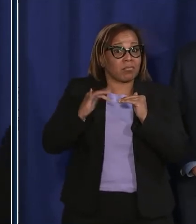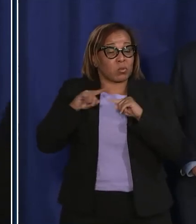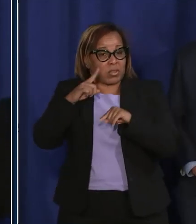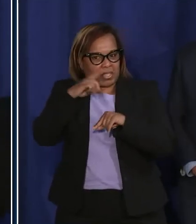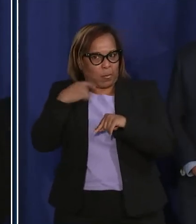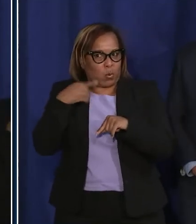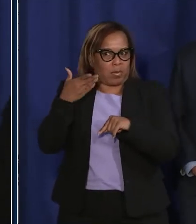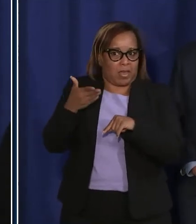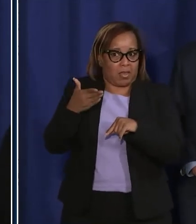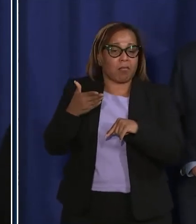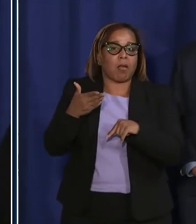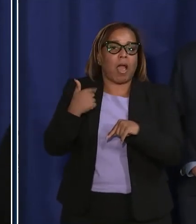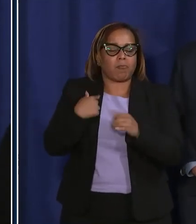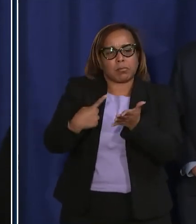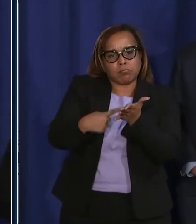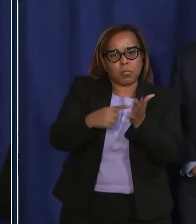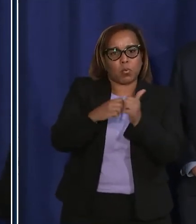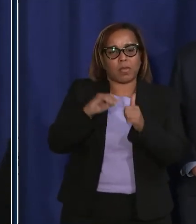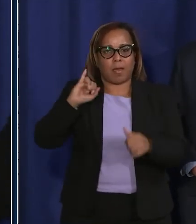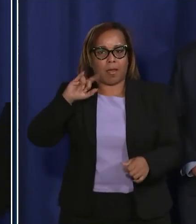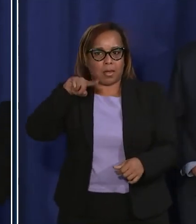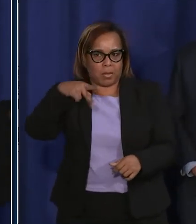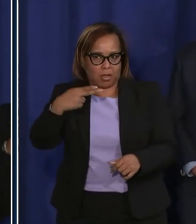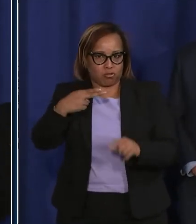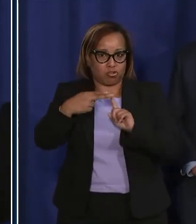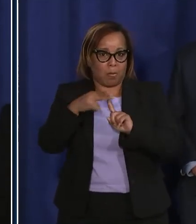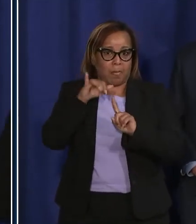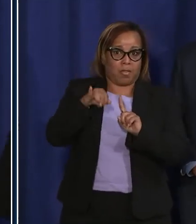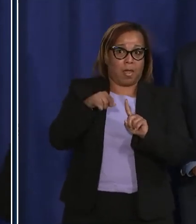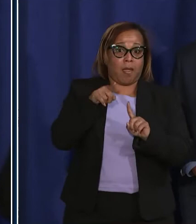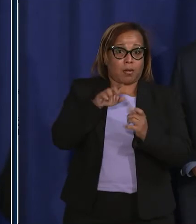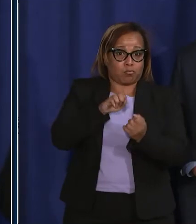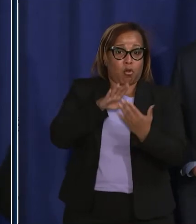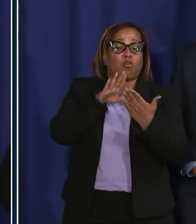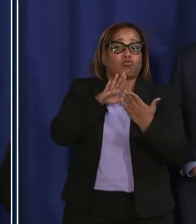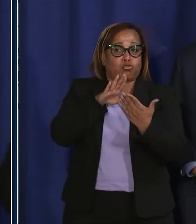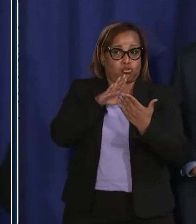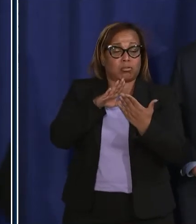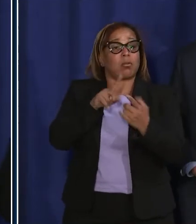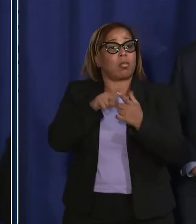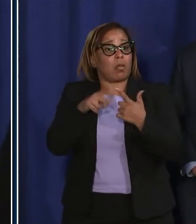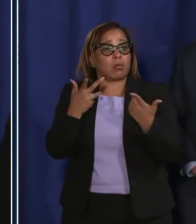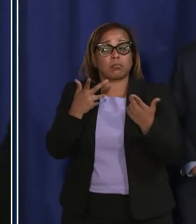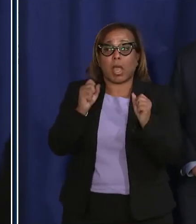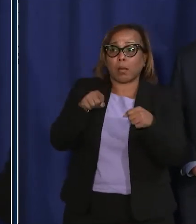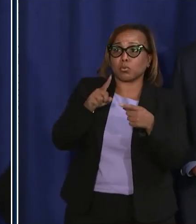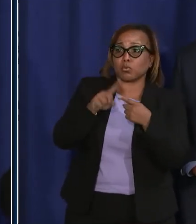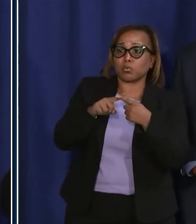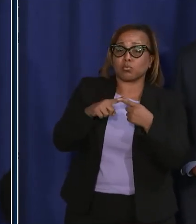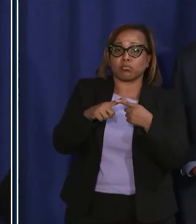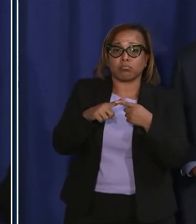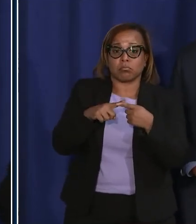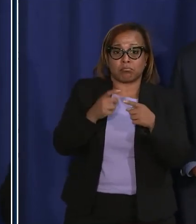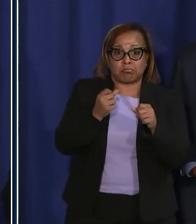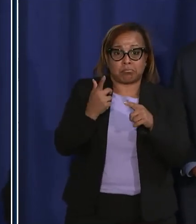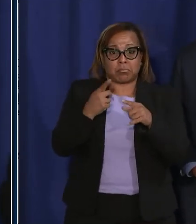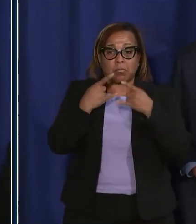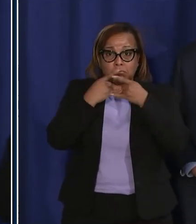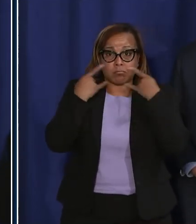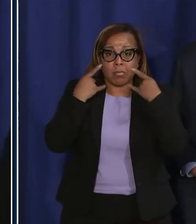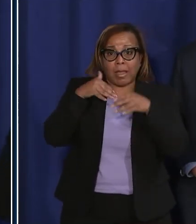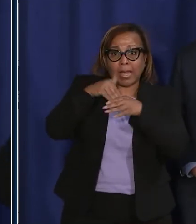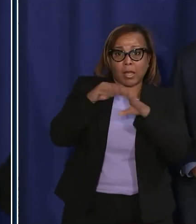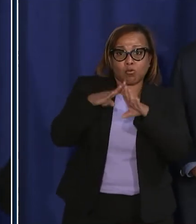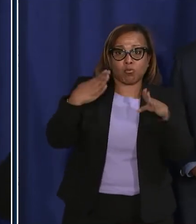summer, I have been talking with IDPH about taking that regional approach and being able to remove that as an an indoor mask